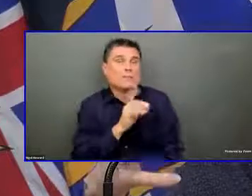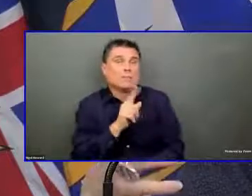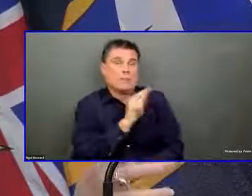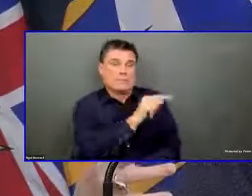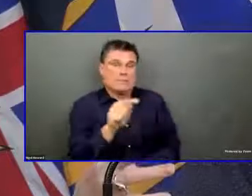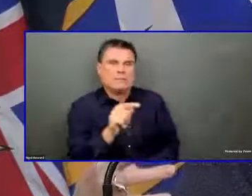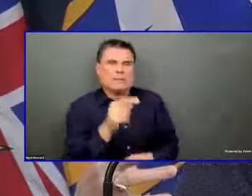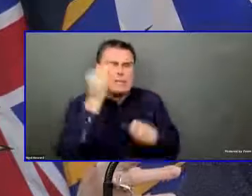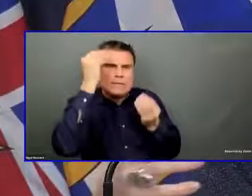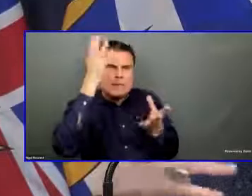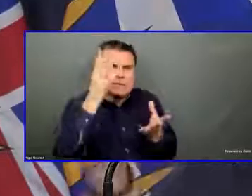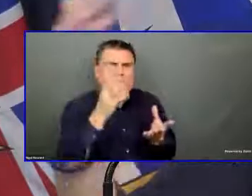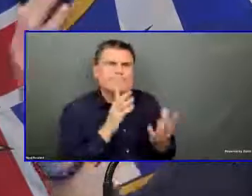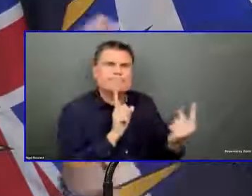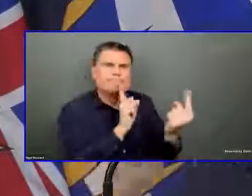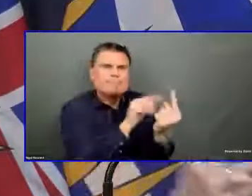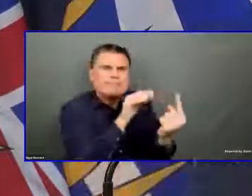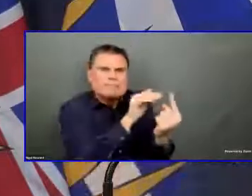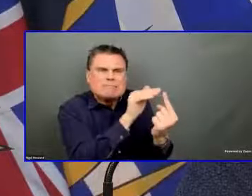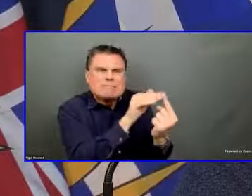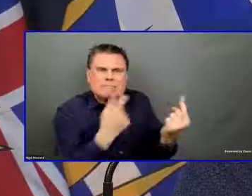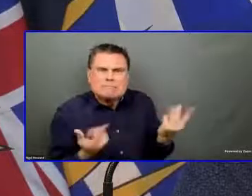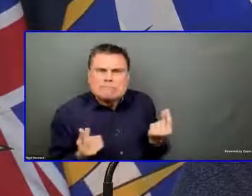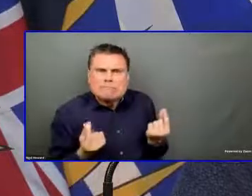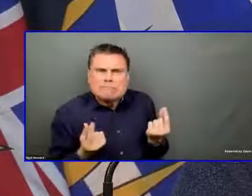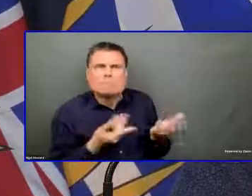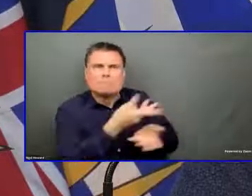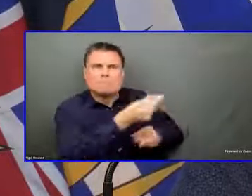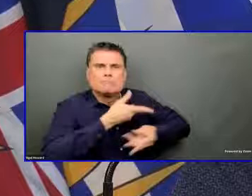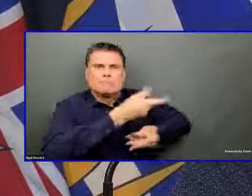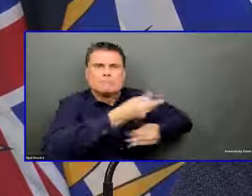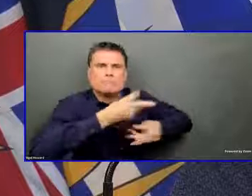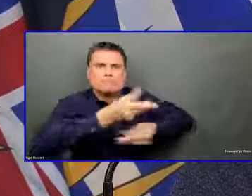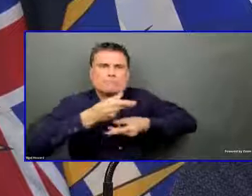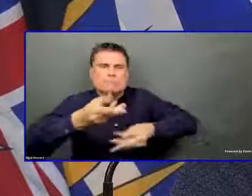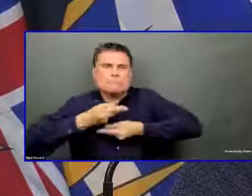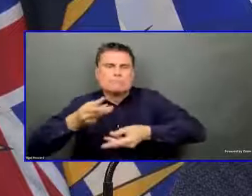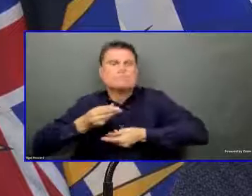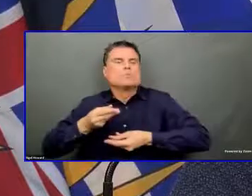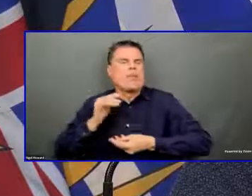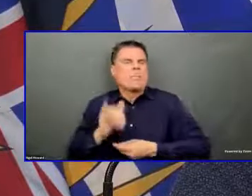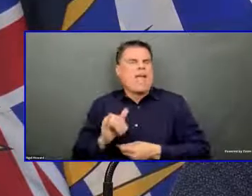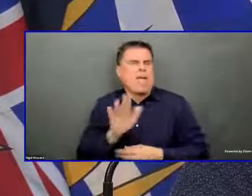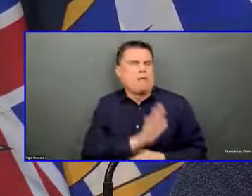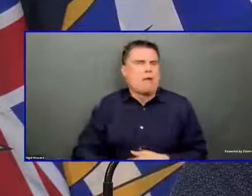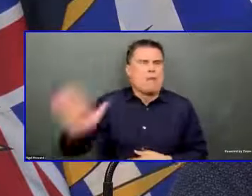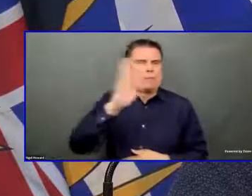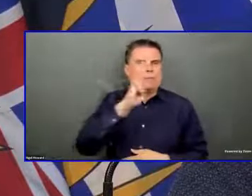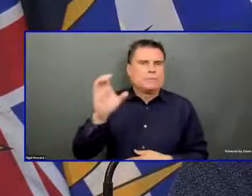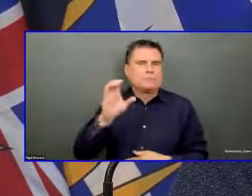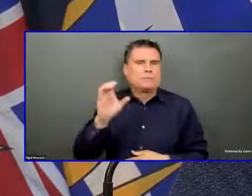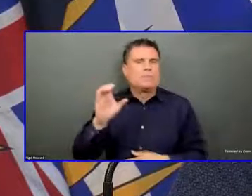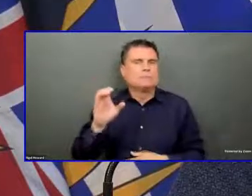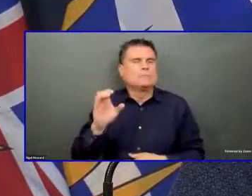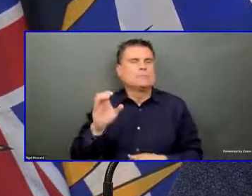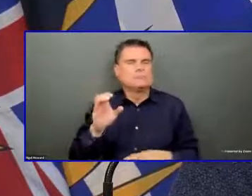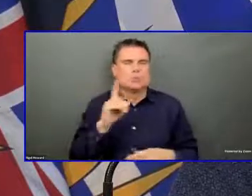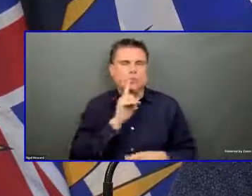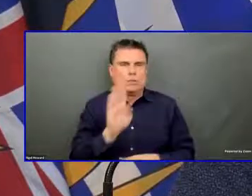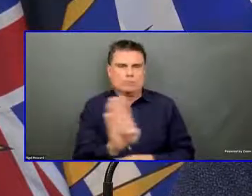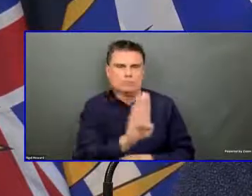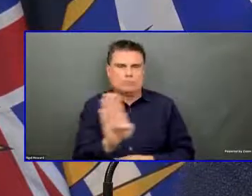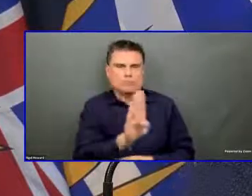understand for the population here, and they're connecting with the same types of study groups that are happening around the world where we're trying to get a